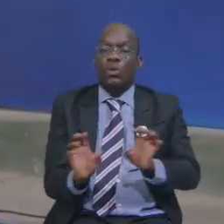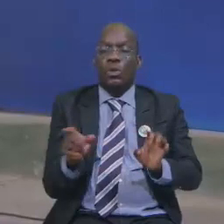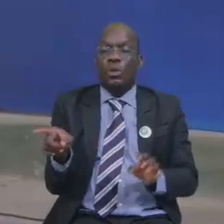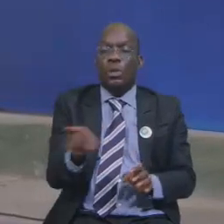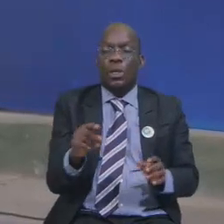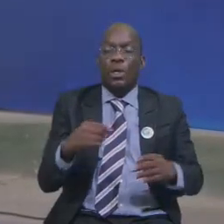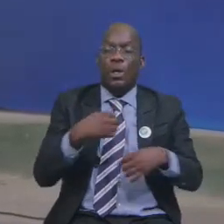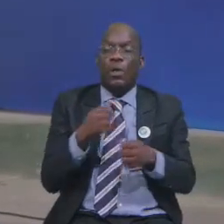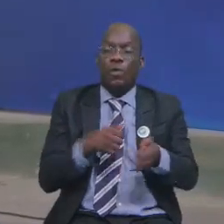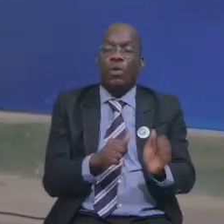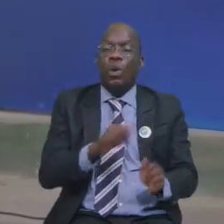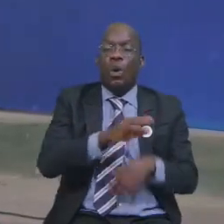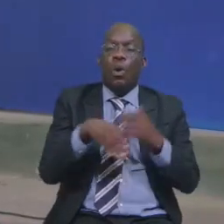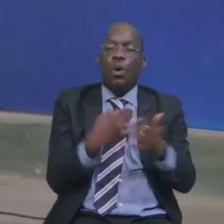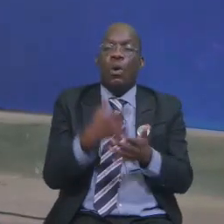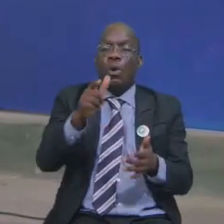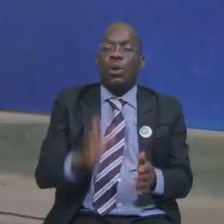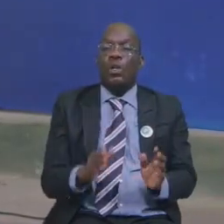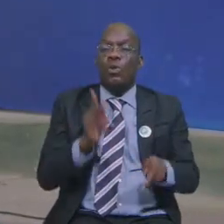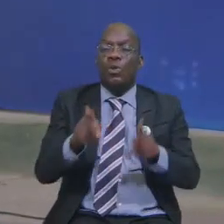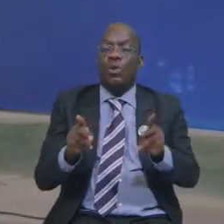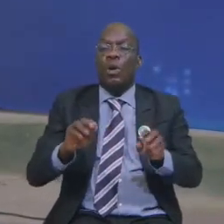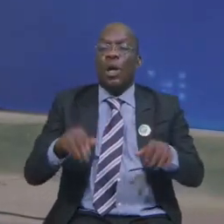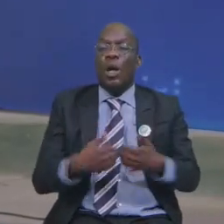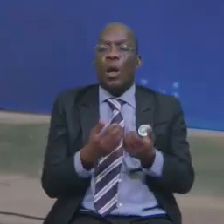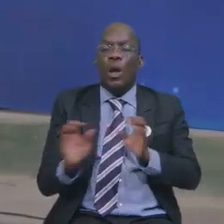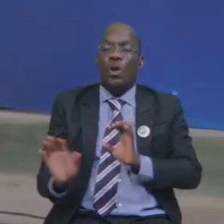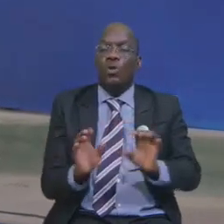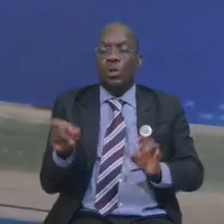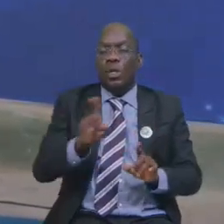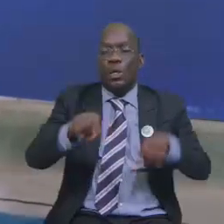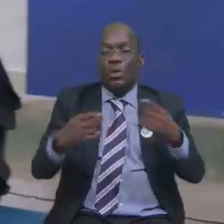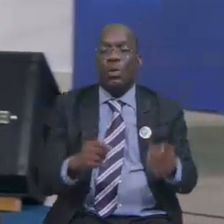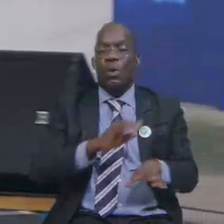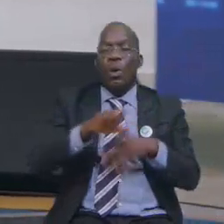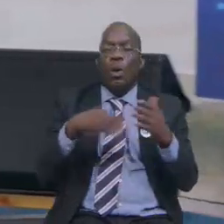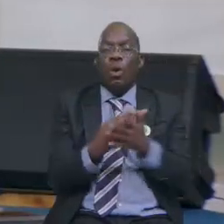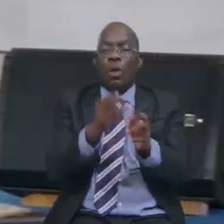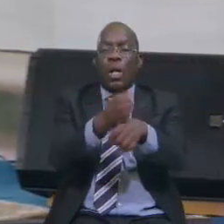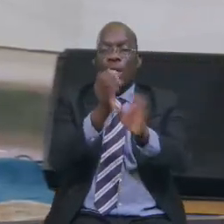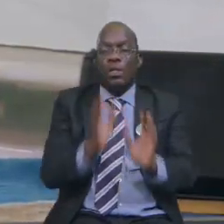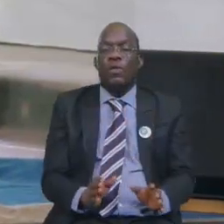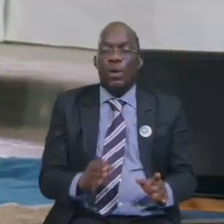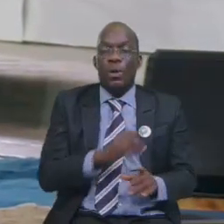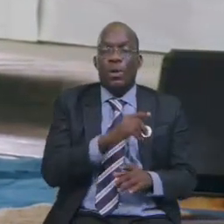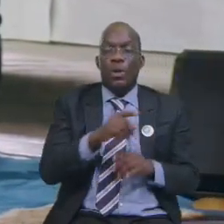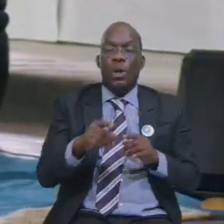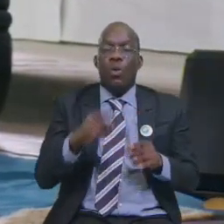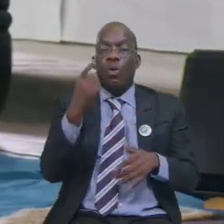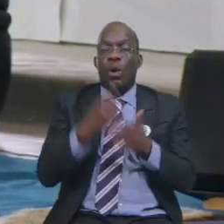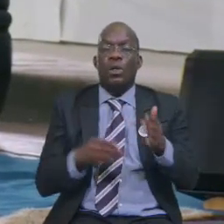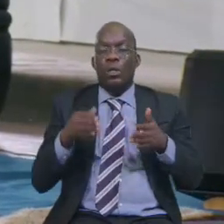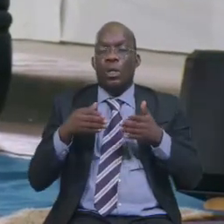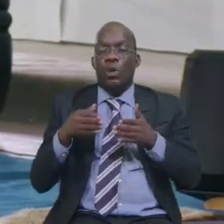godly men and women, what direction did they follow? All those achievers, what direction did they follow? A